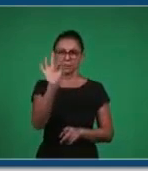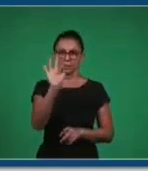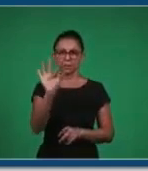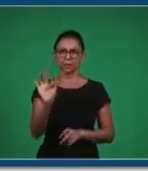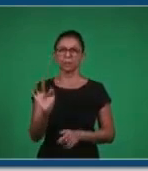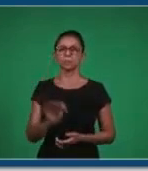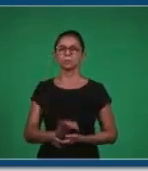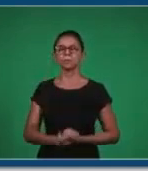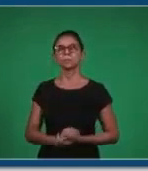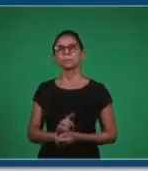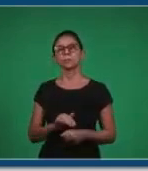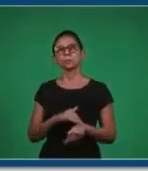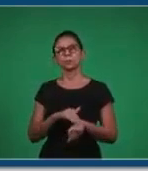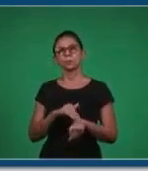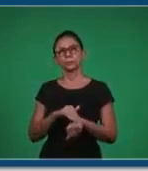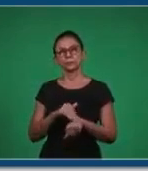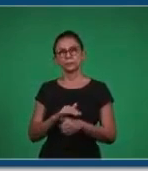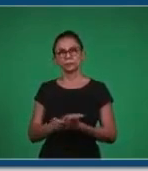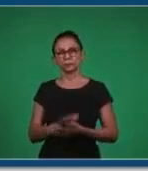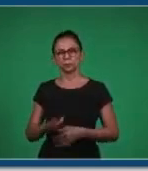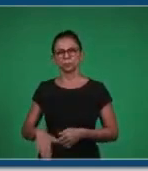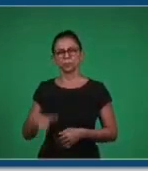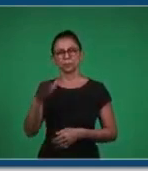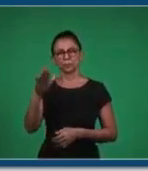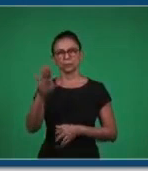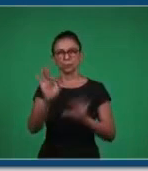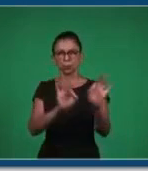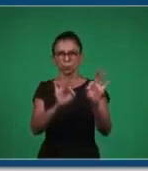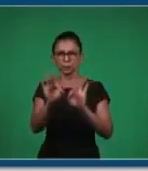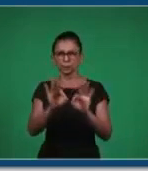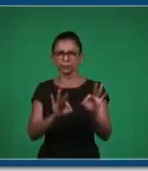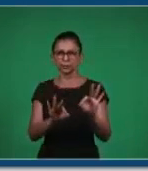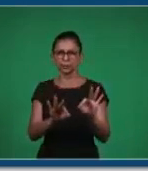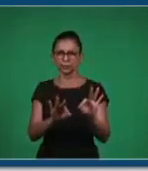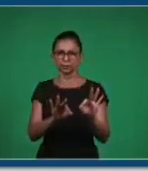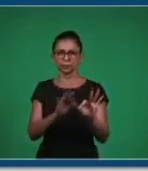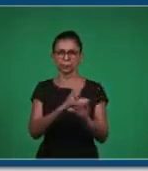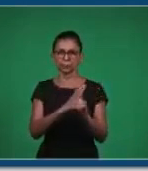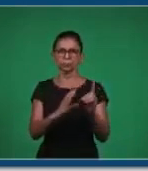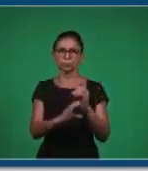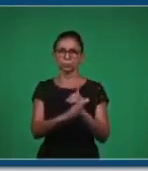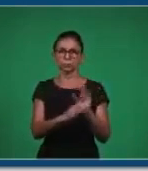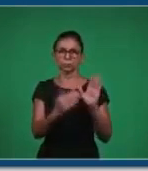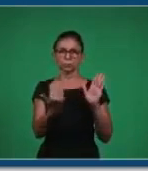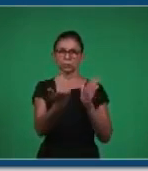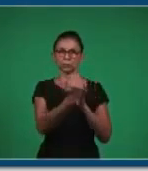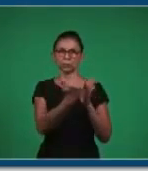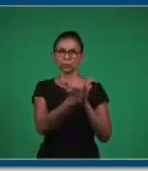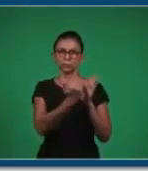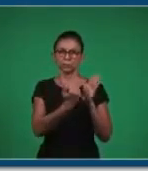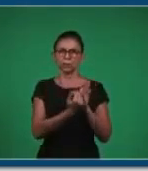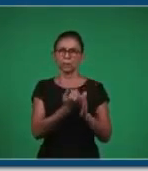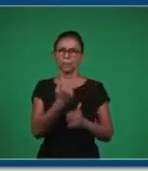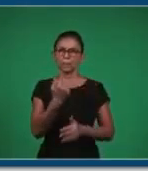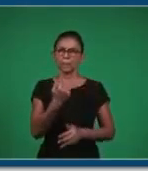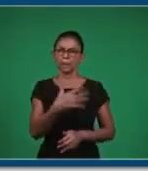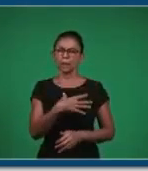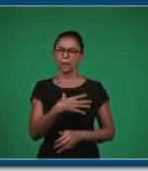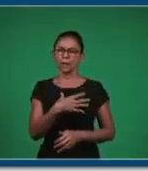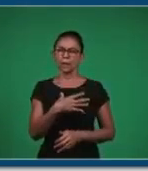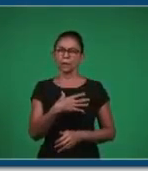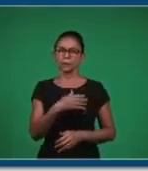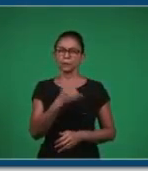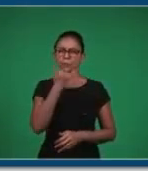been having conversation with the children about organization of the service. Your children, they need